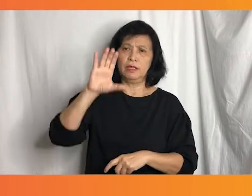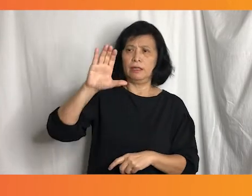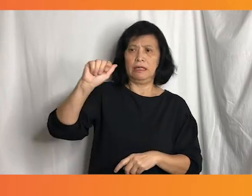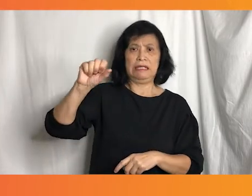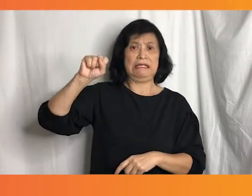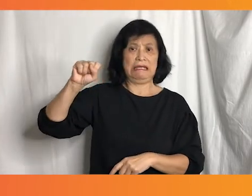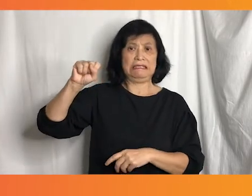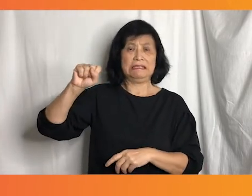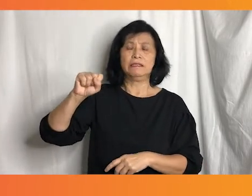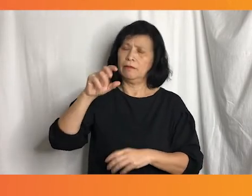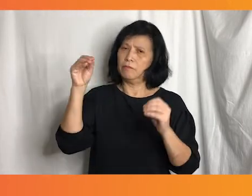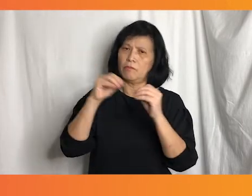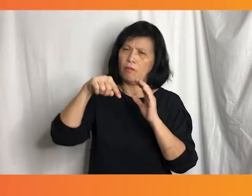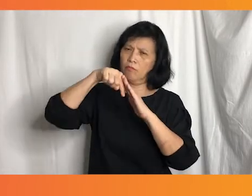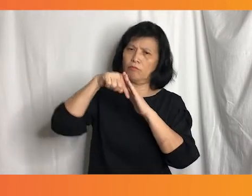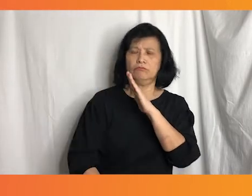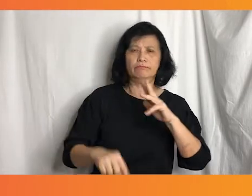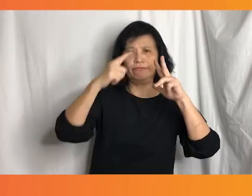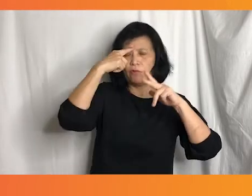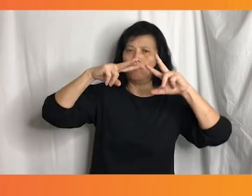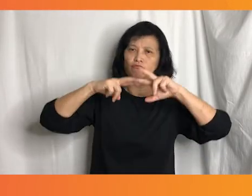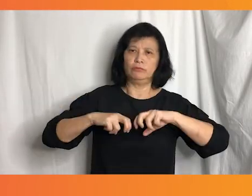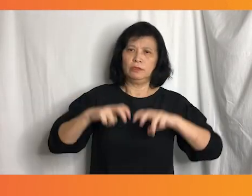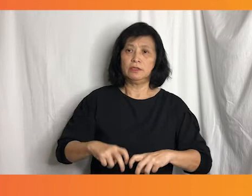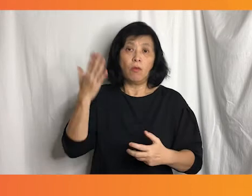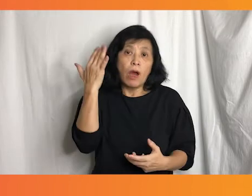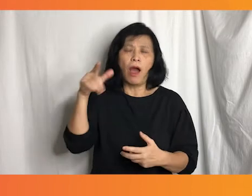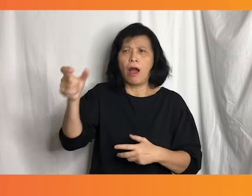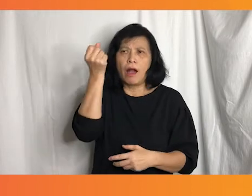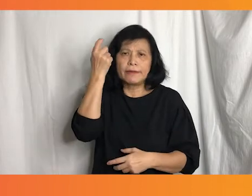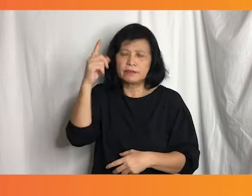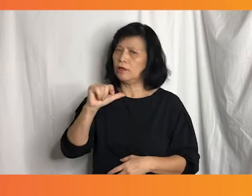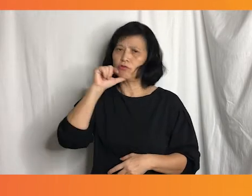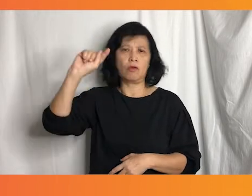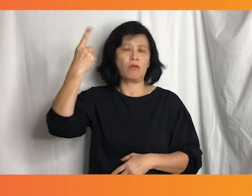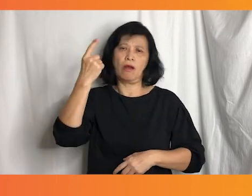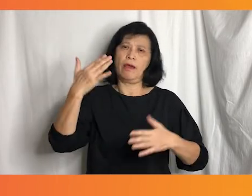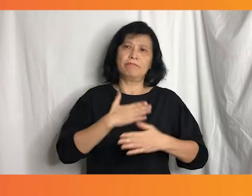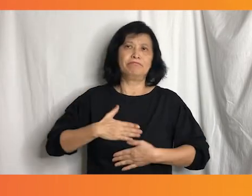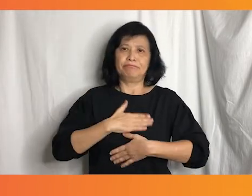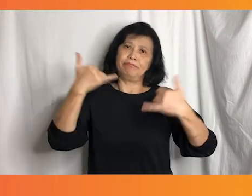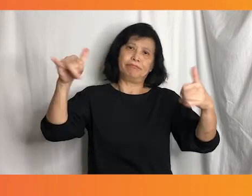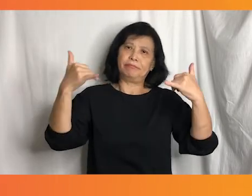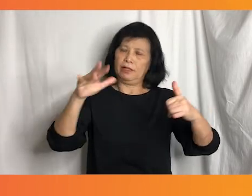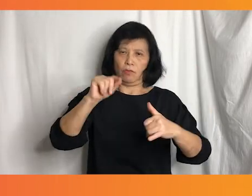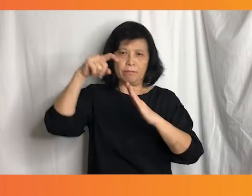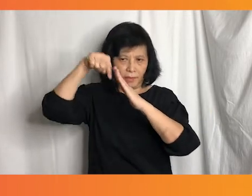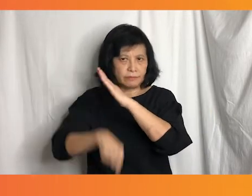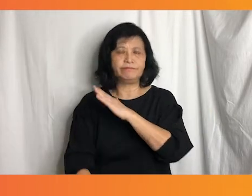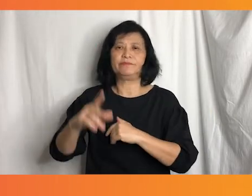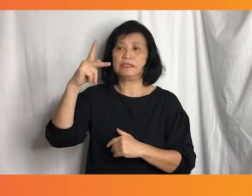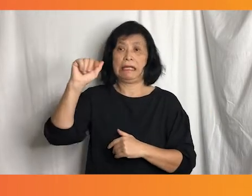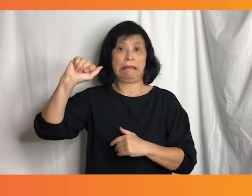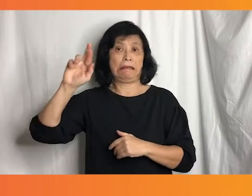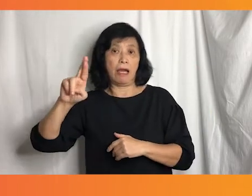has a requirement where the grounding in research is important to understand the games, not just play, they've got to understand. So